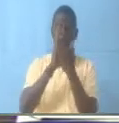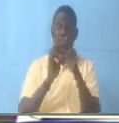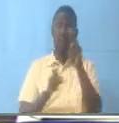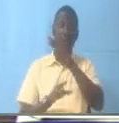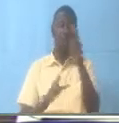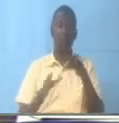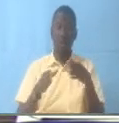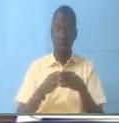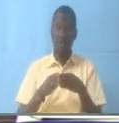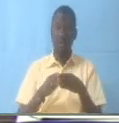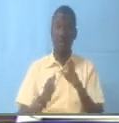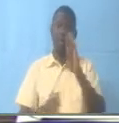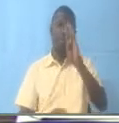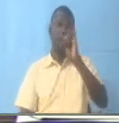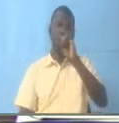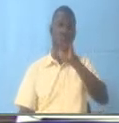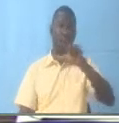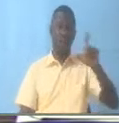ñu def ko luwaa.